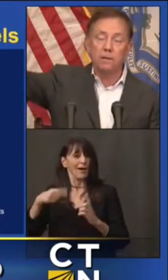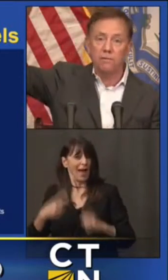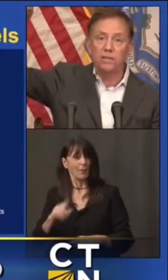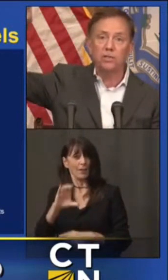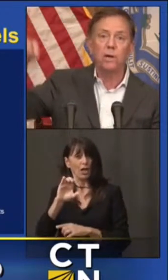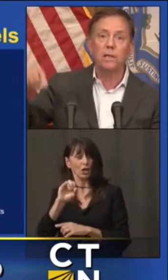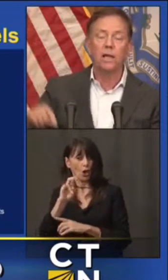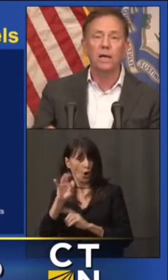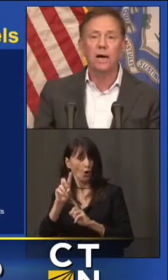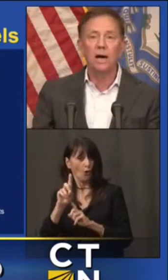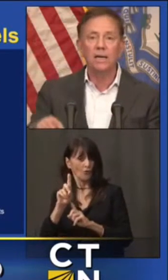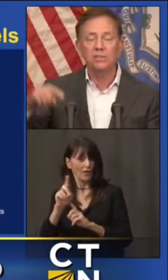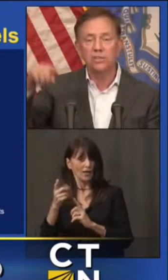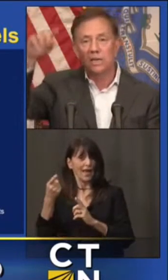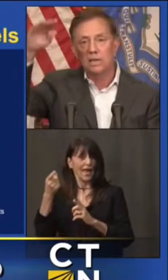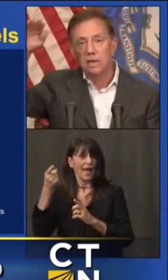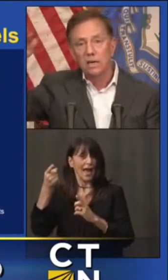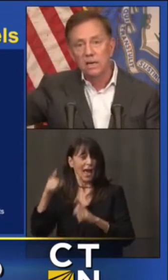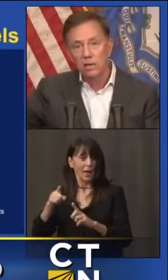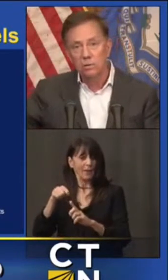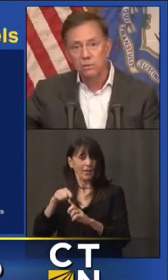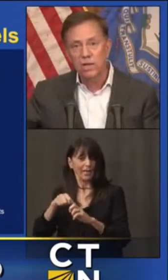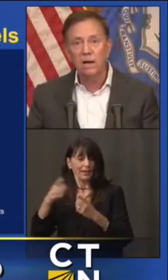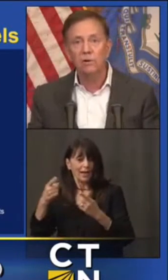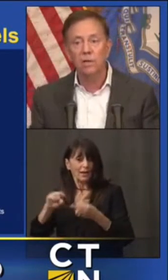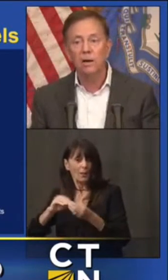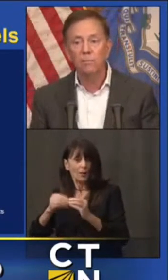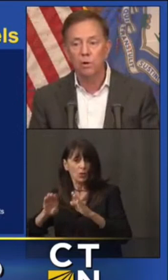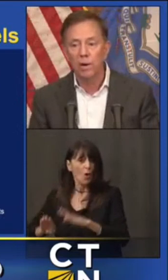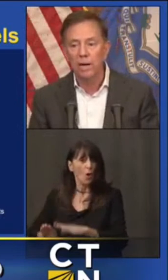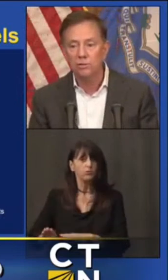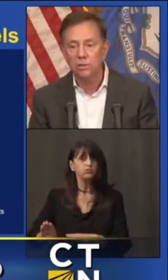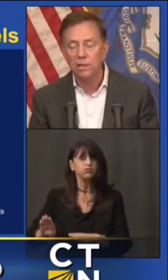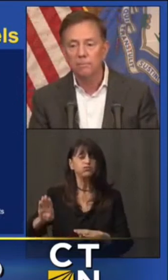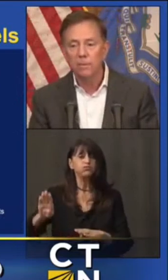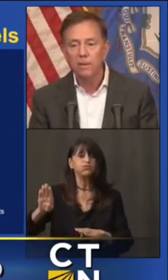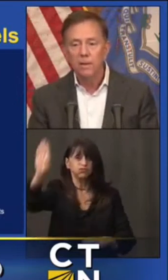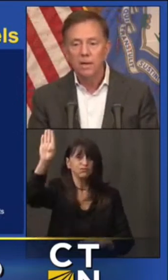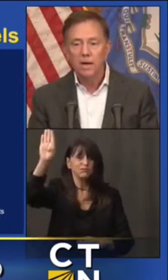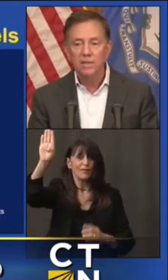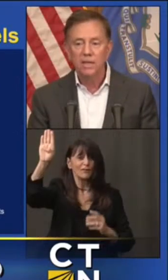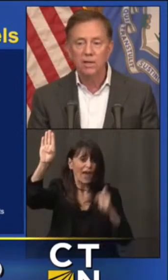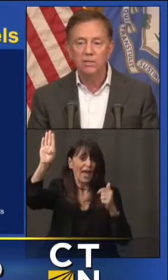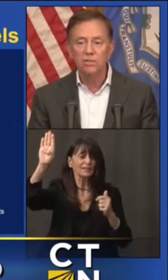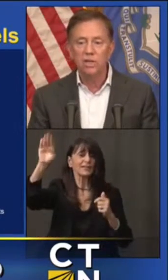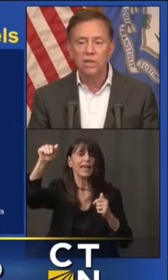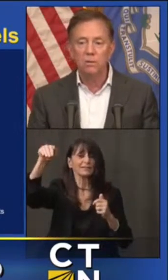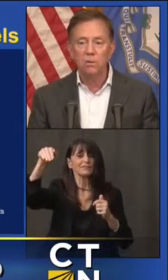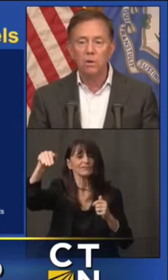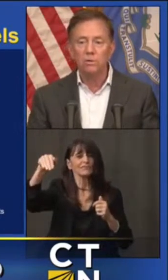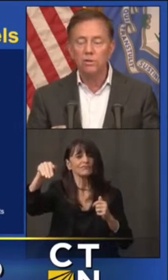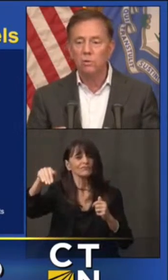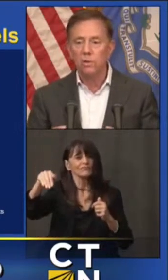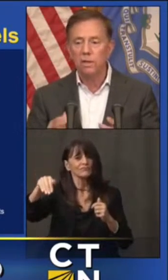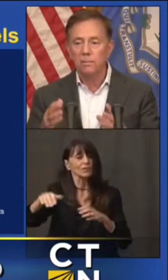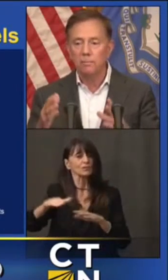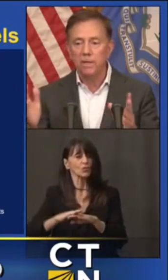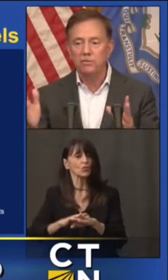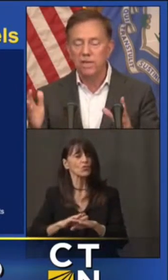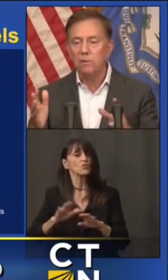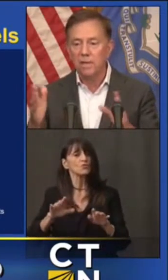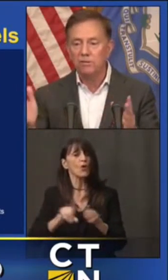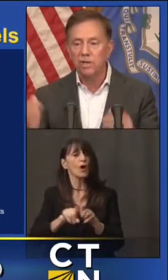the infection rate, like a hockey stick, and it goes down a lot more gradually. I think you can see also that